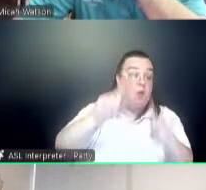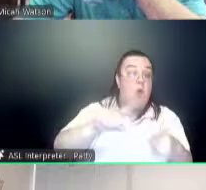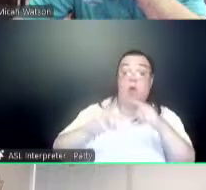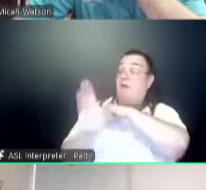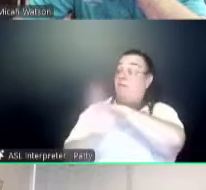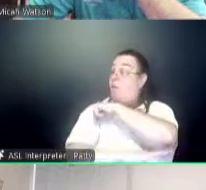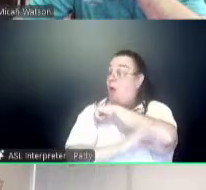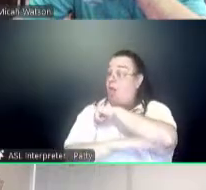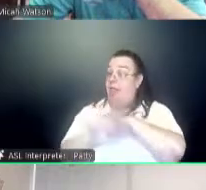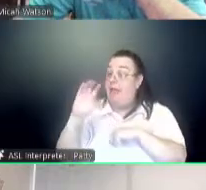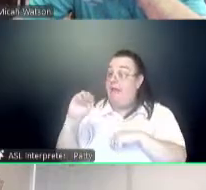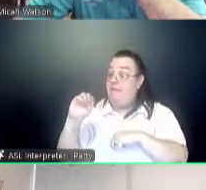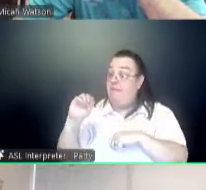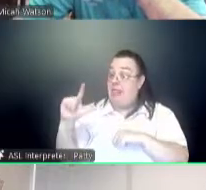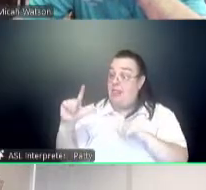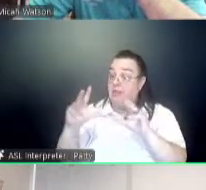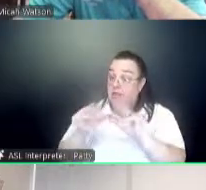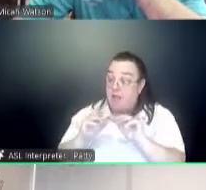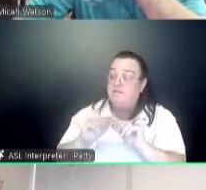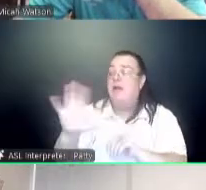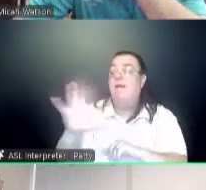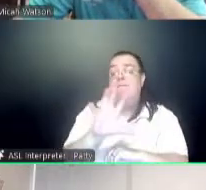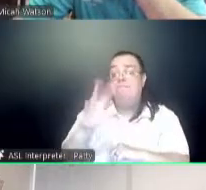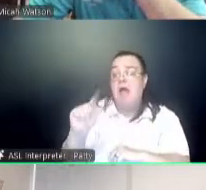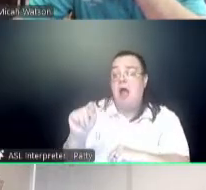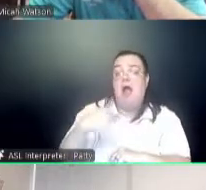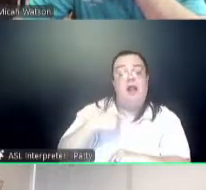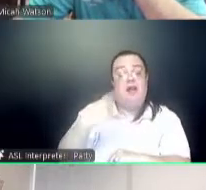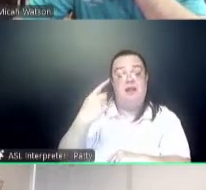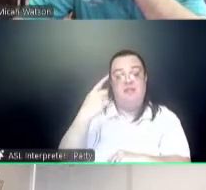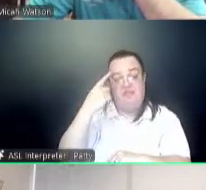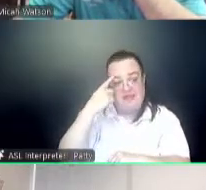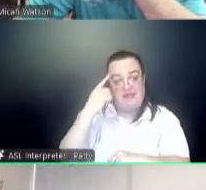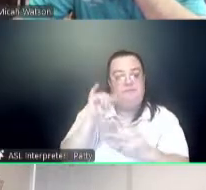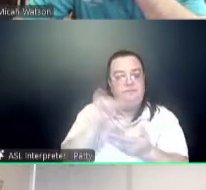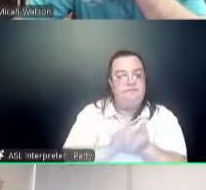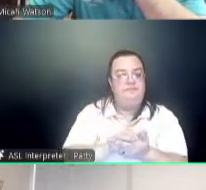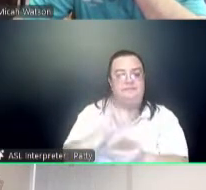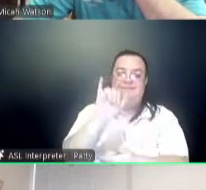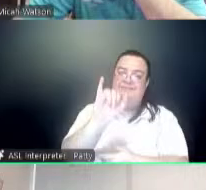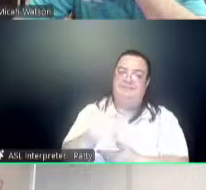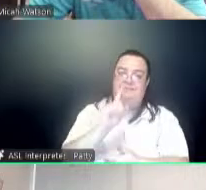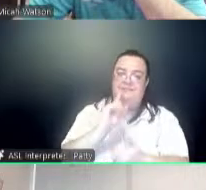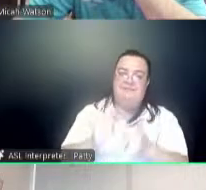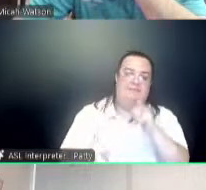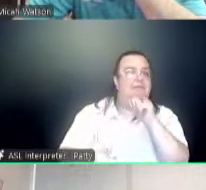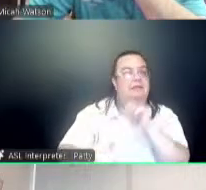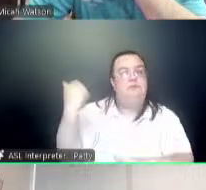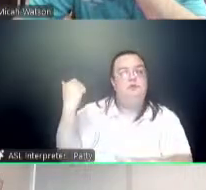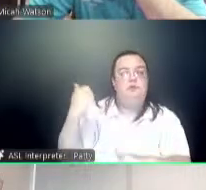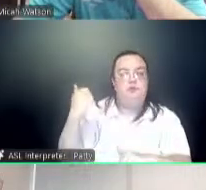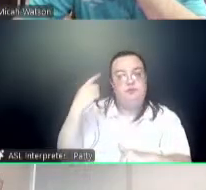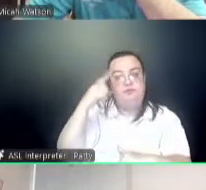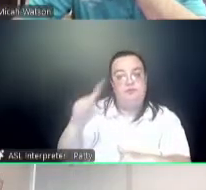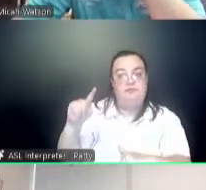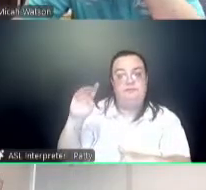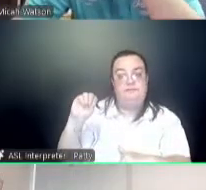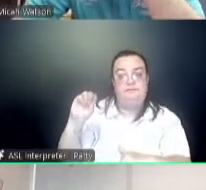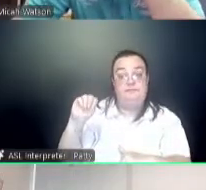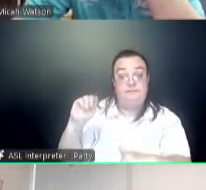MML conference, but I think that this is predominantly for the